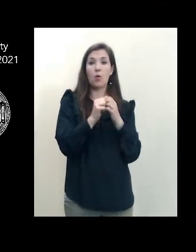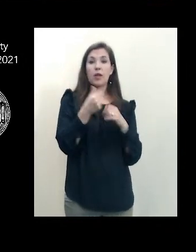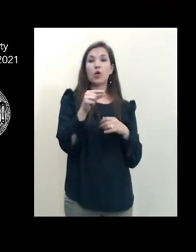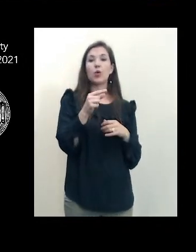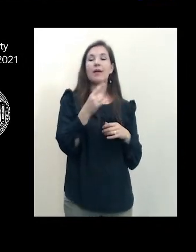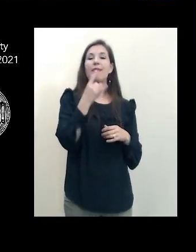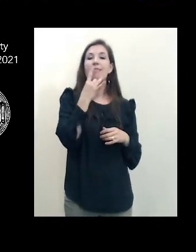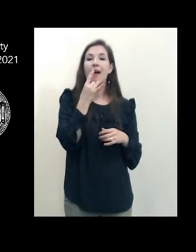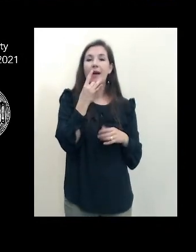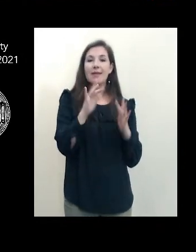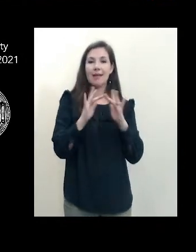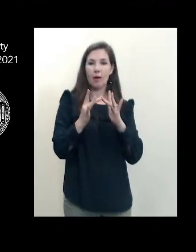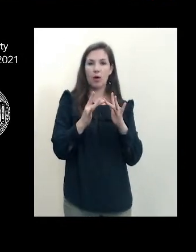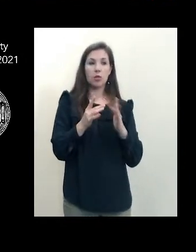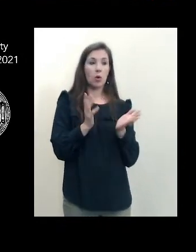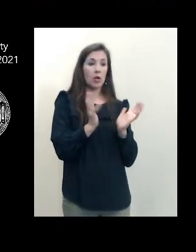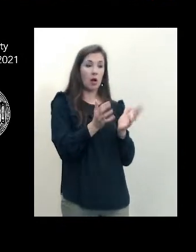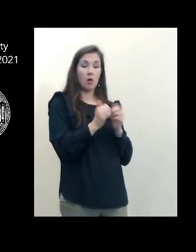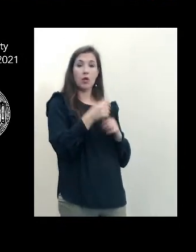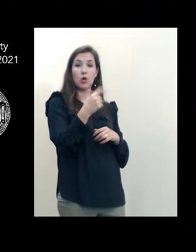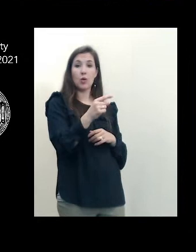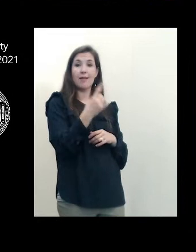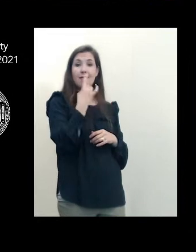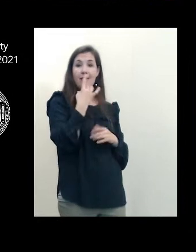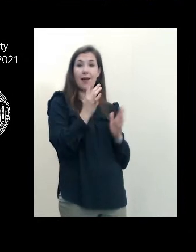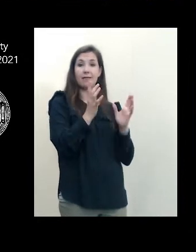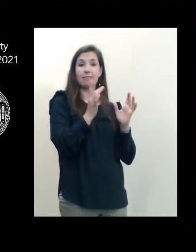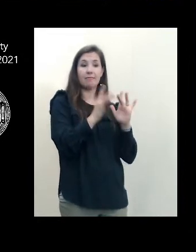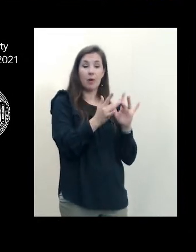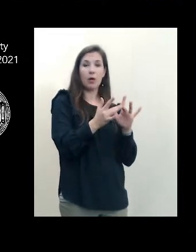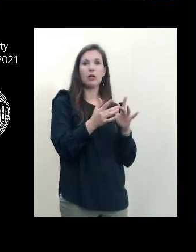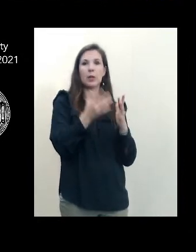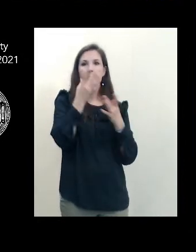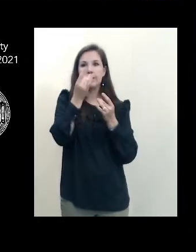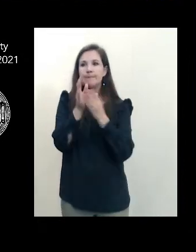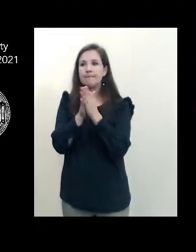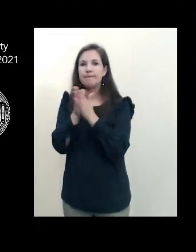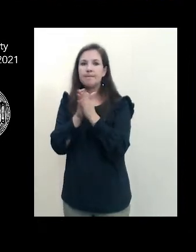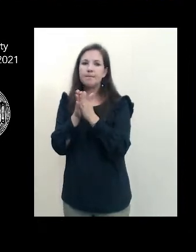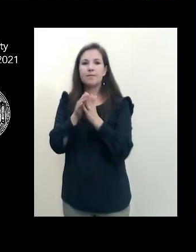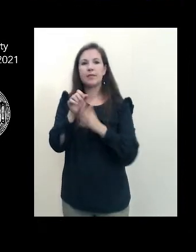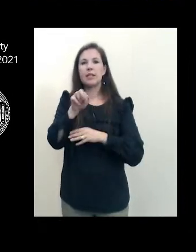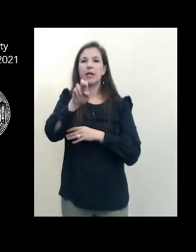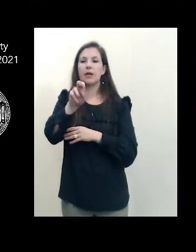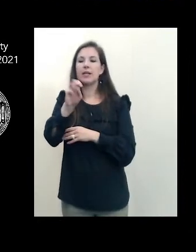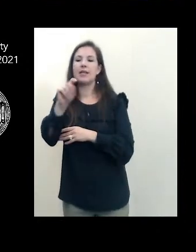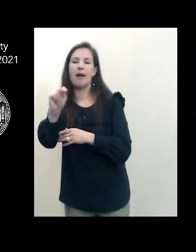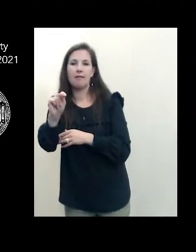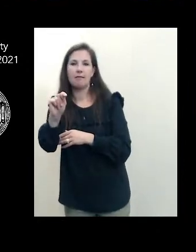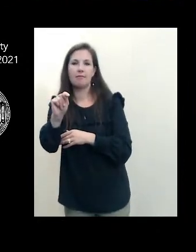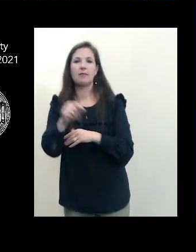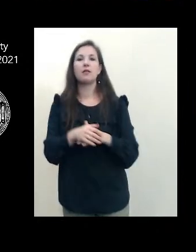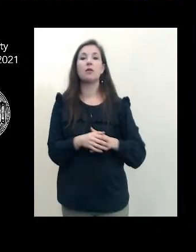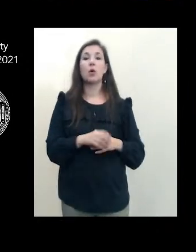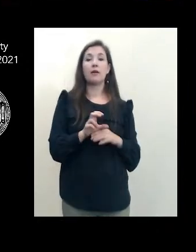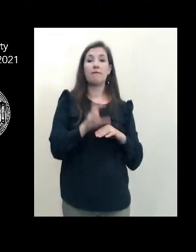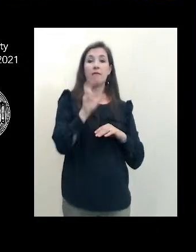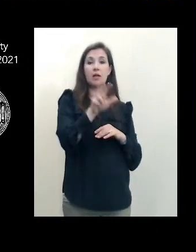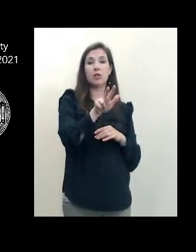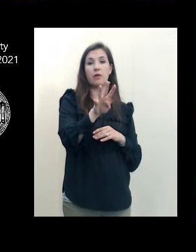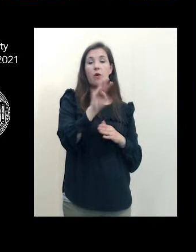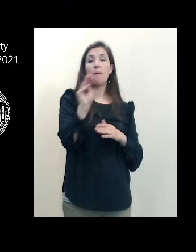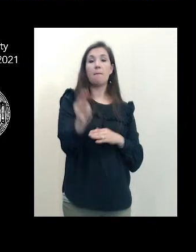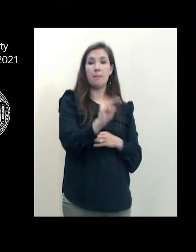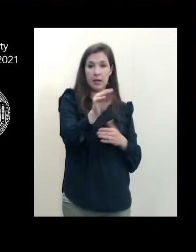Greenlight Networks. Well, we've talked to Greenlight Networks. They're very interested in tapping into ErieNet and other parts of Erie County. But we're investing the $34 million,